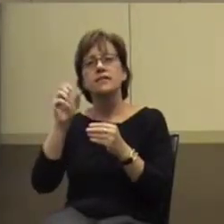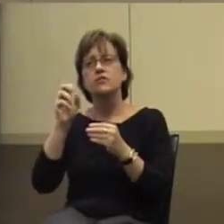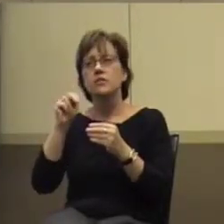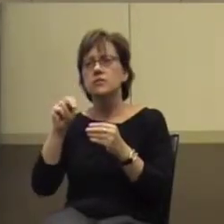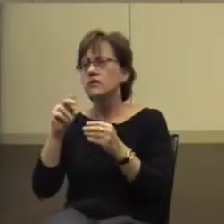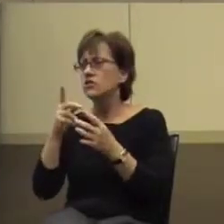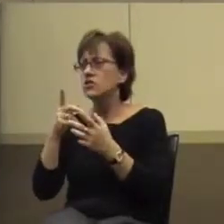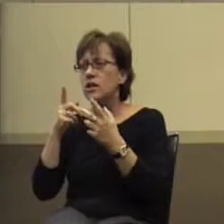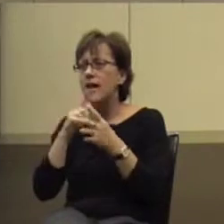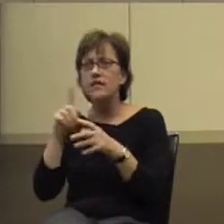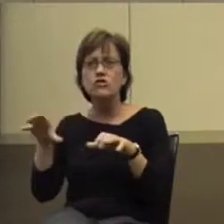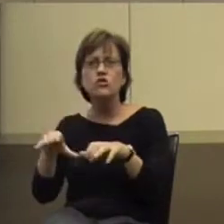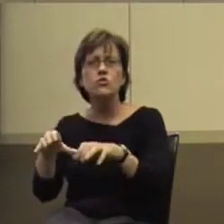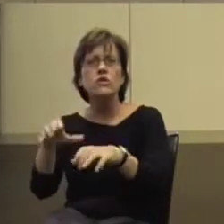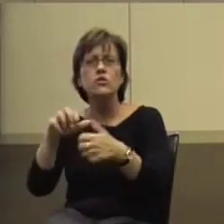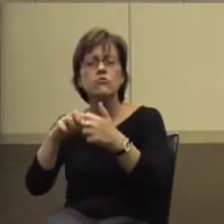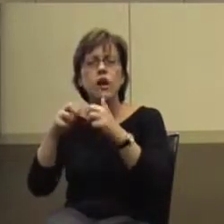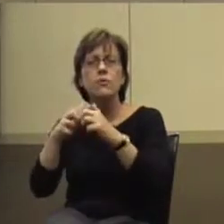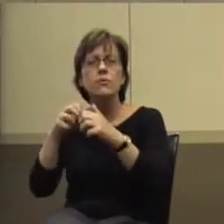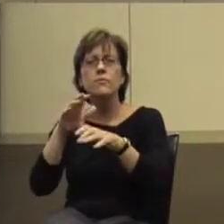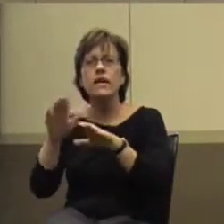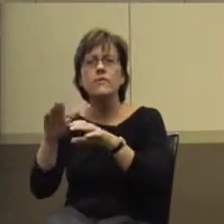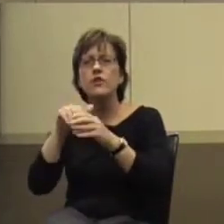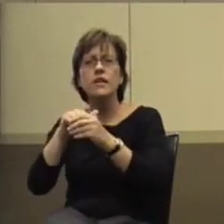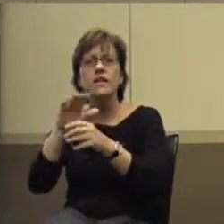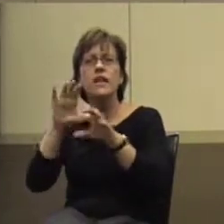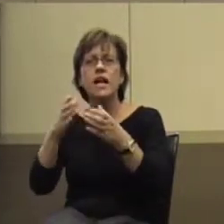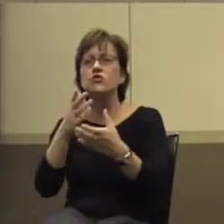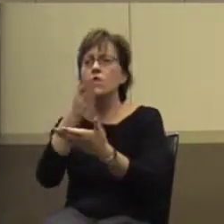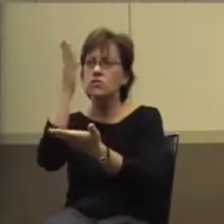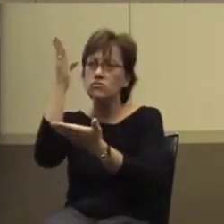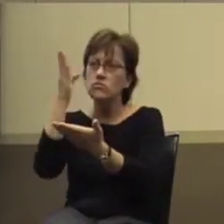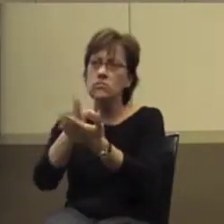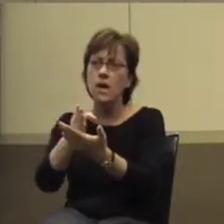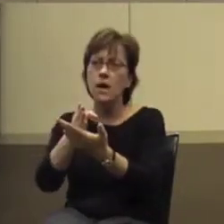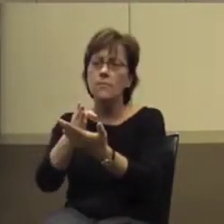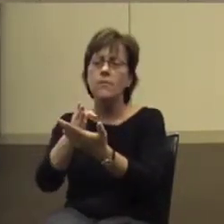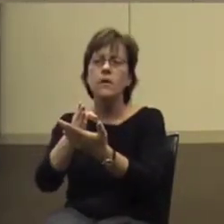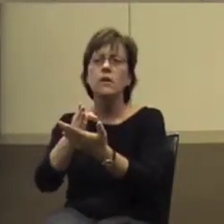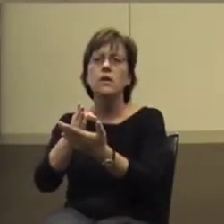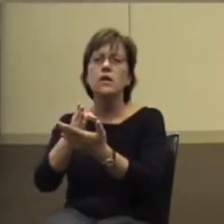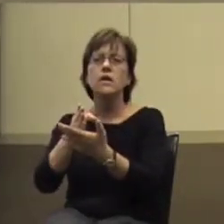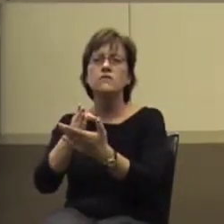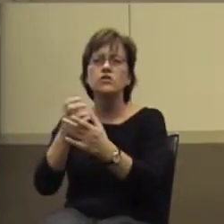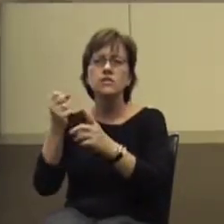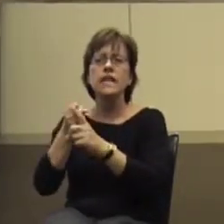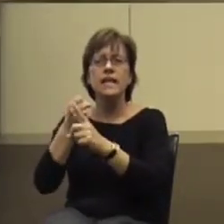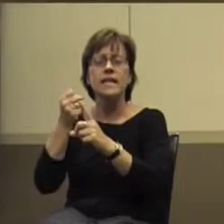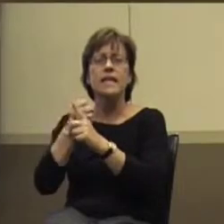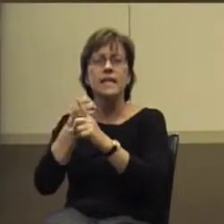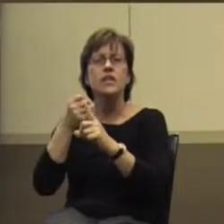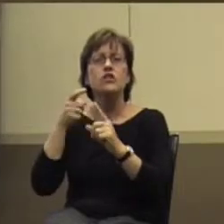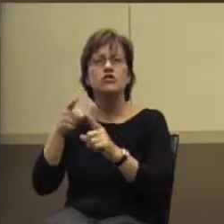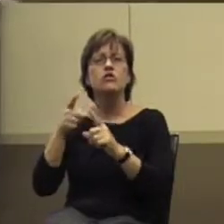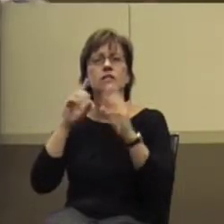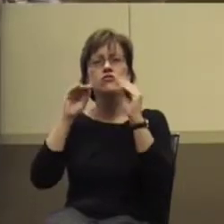that problem behavior in class. What are you going to do? Try to get that to stop? If she starts doing the hitting, like right during the instructional